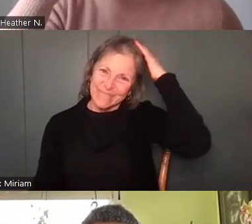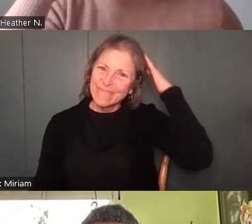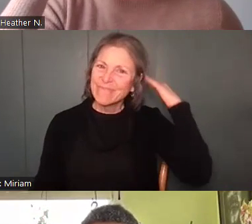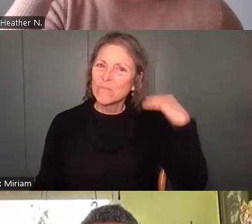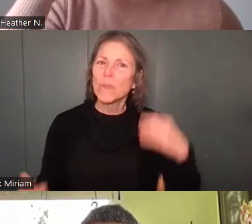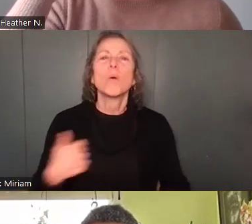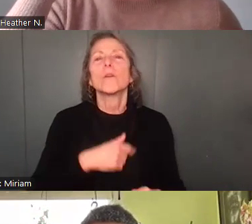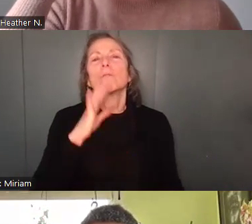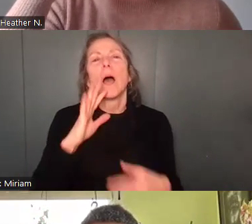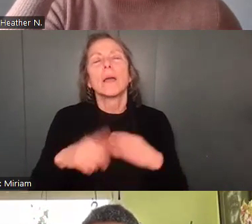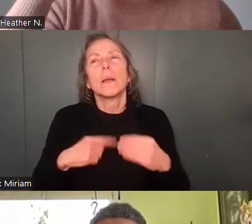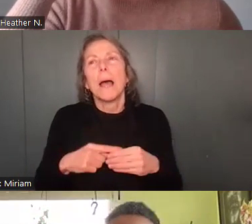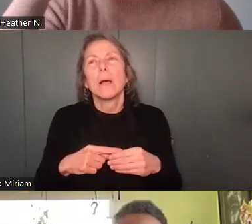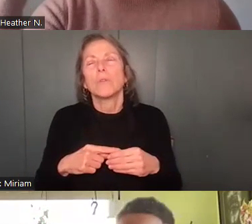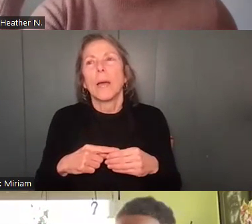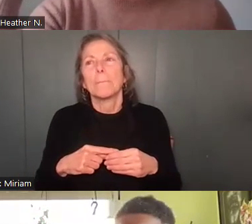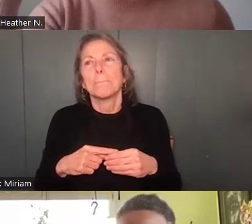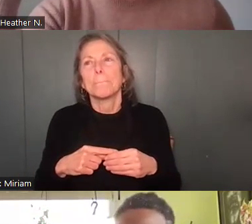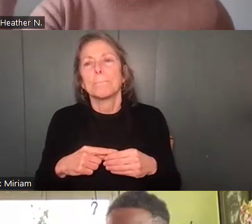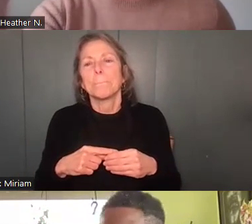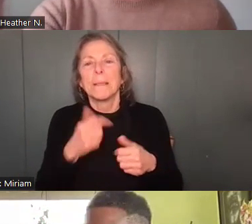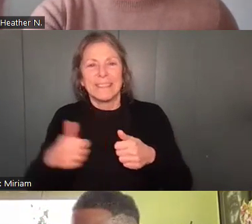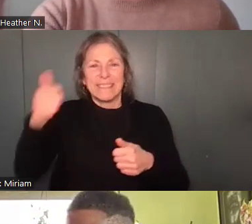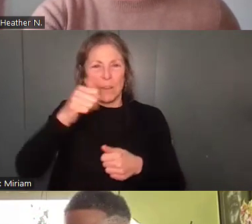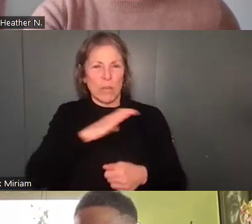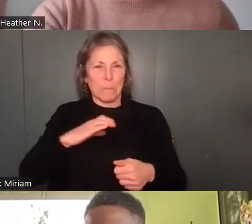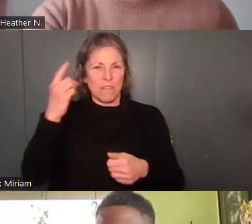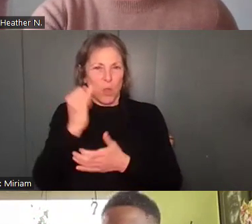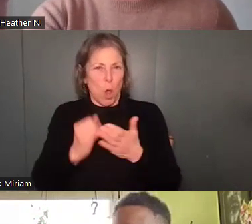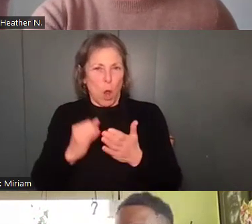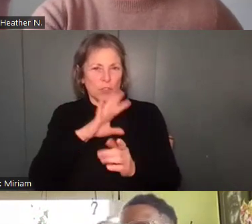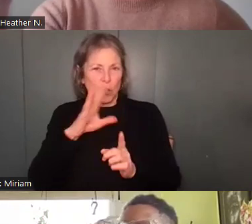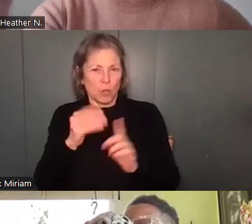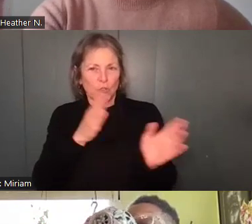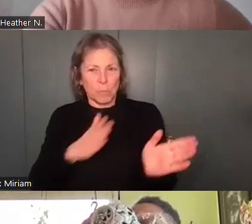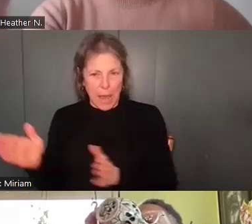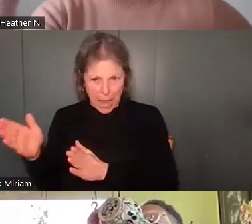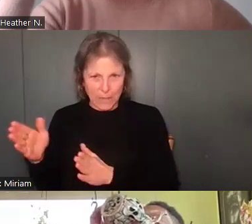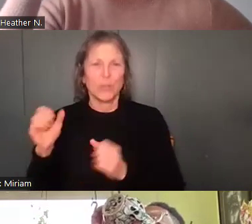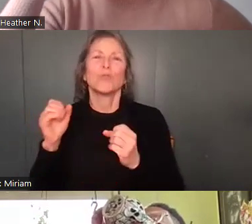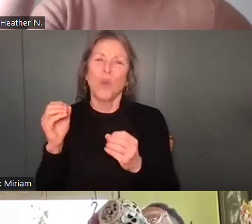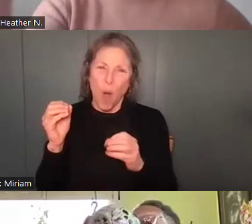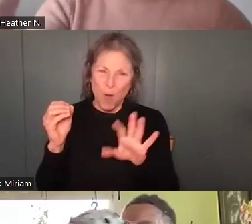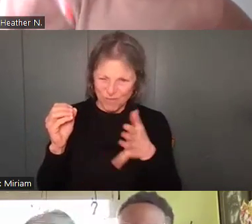we are talking about, the steering committee for the arts and culture plan, so,